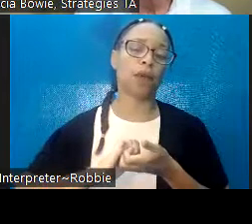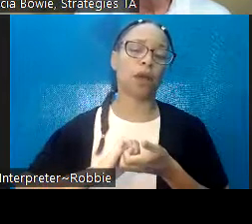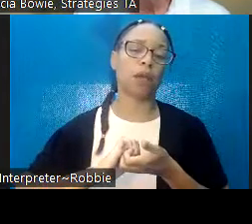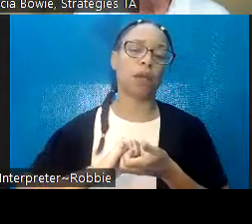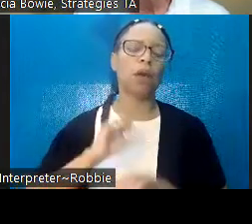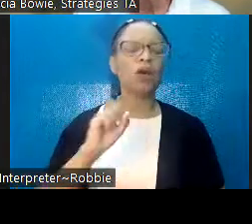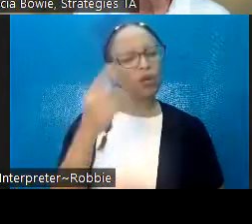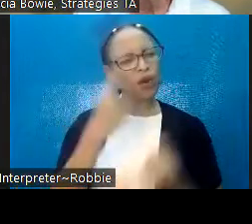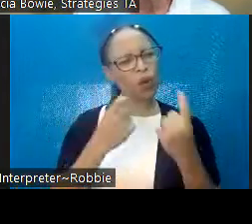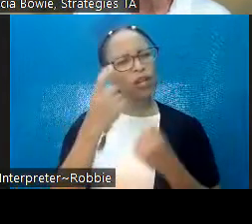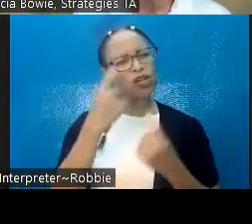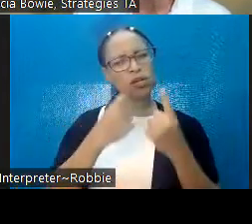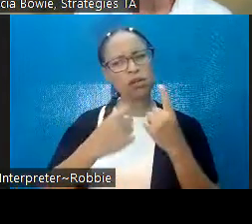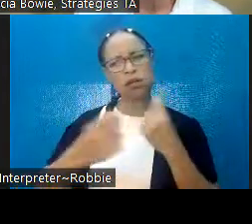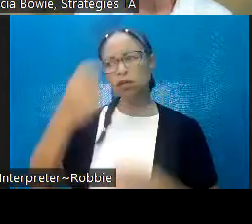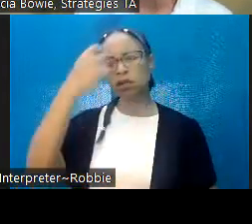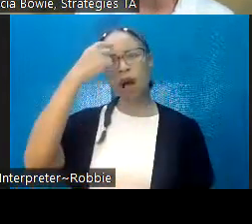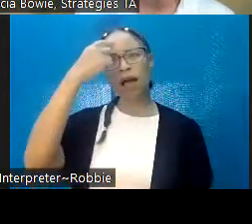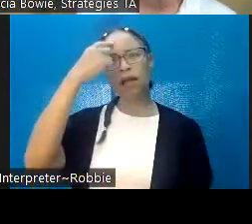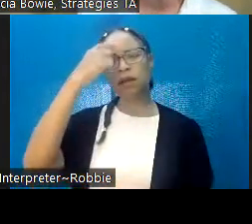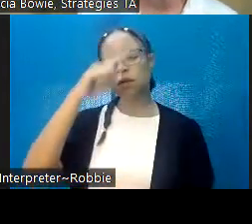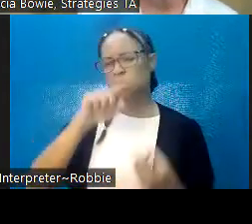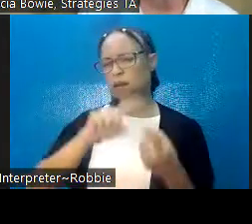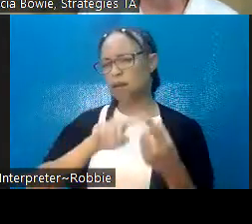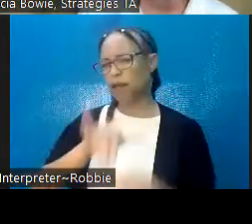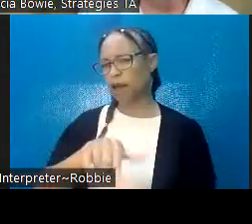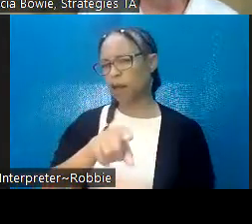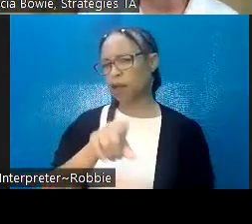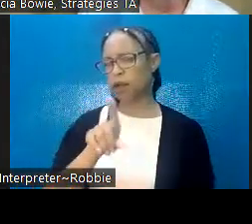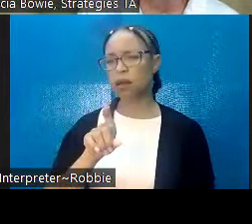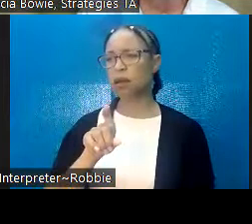questions or thoughts to this?